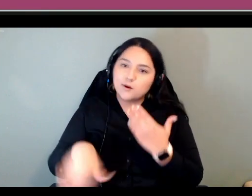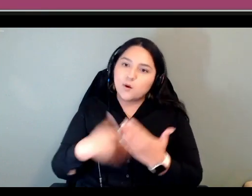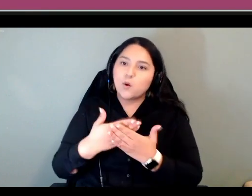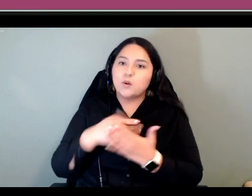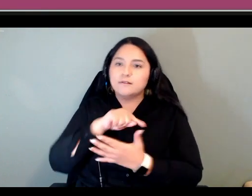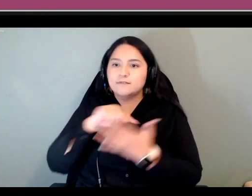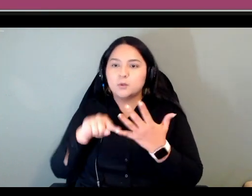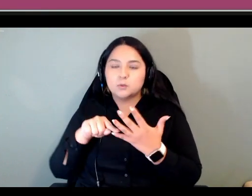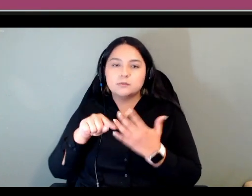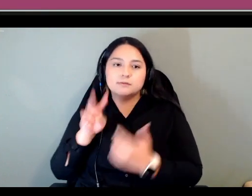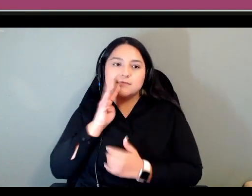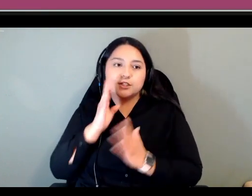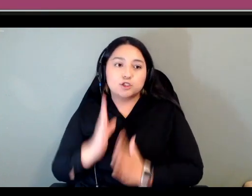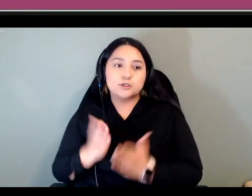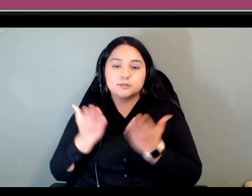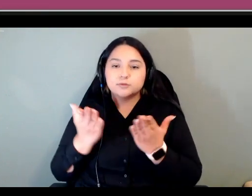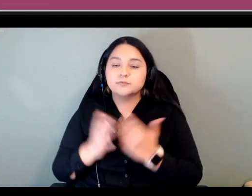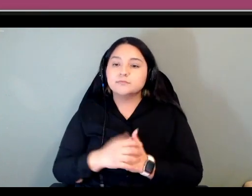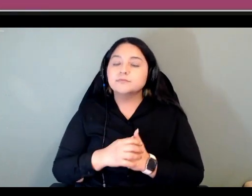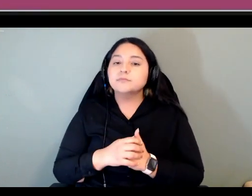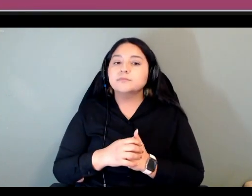represented here.